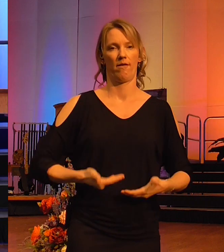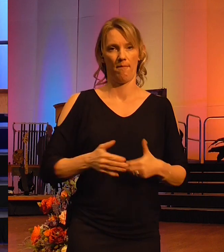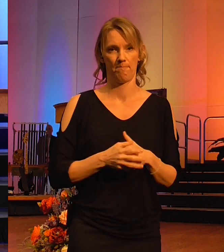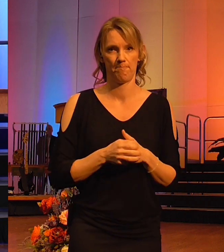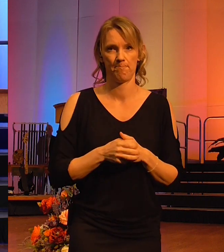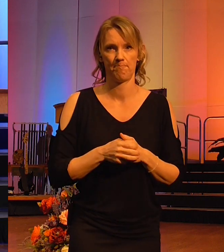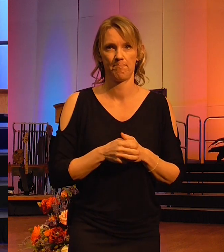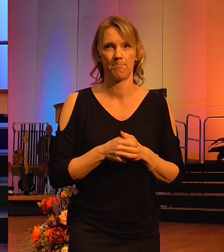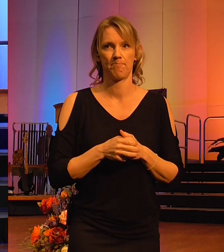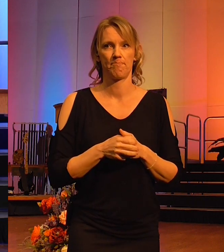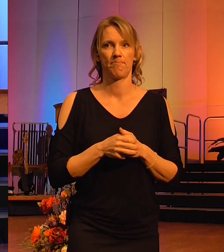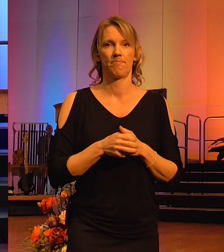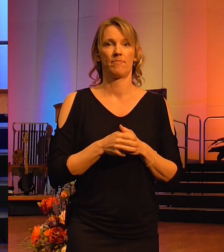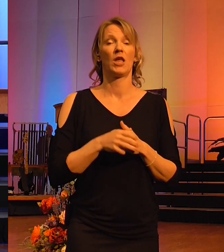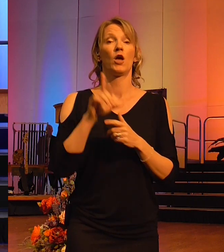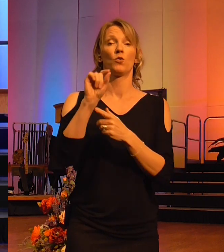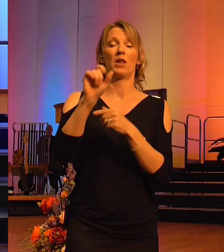welcome.